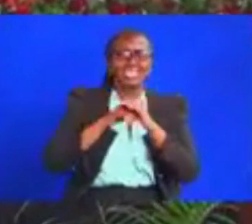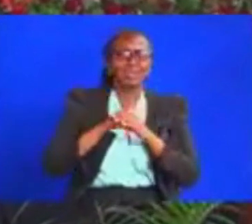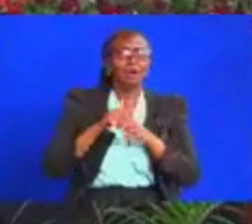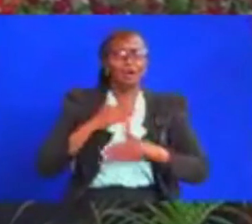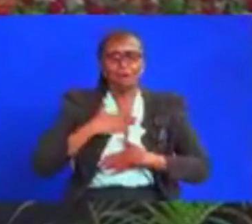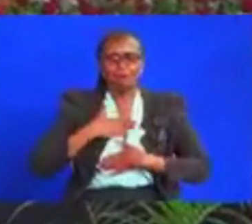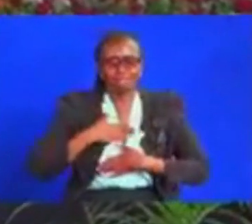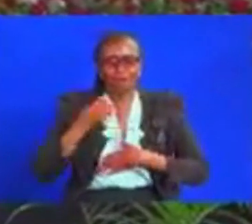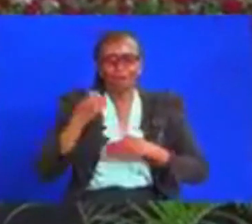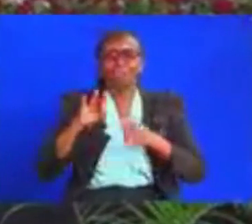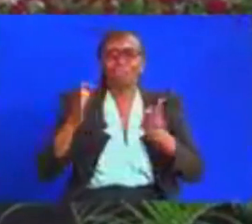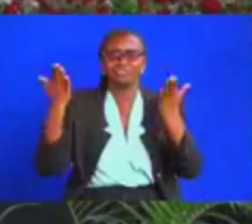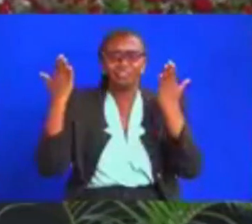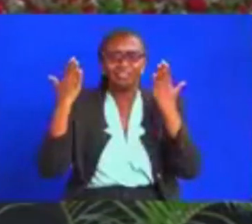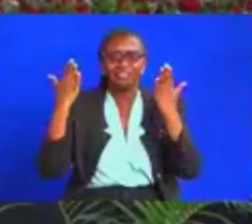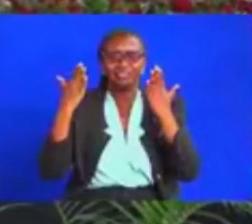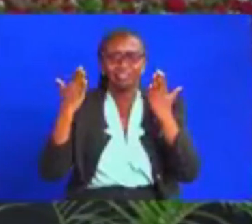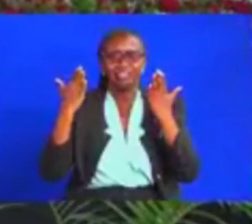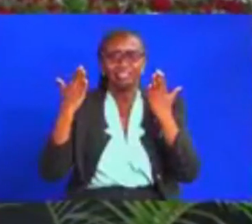eternal priority,